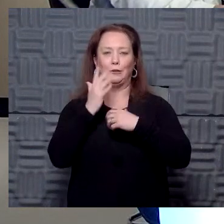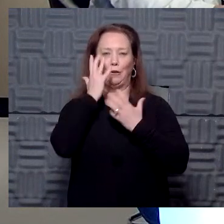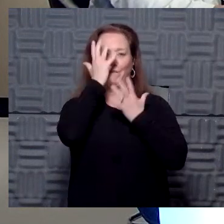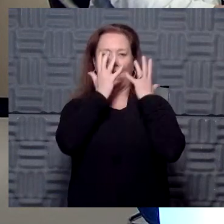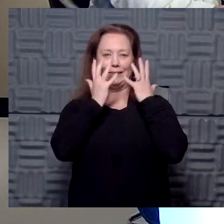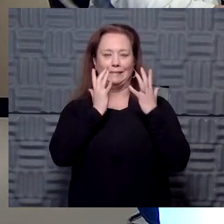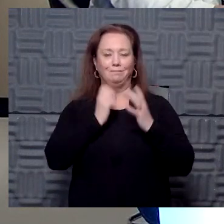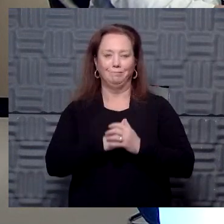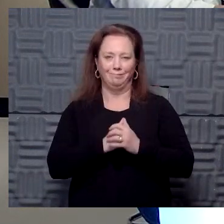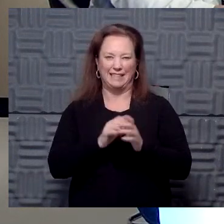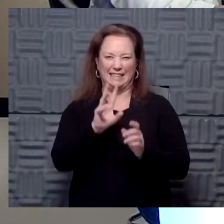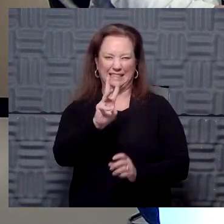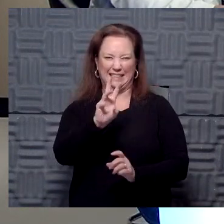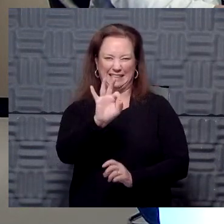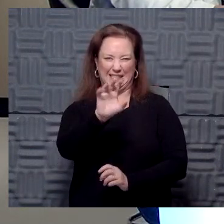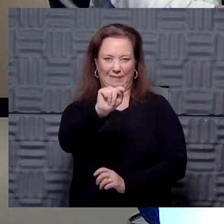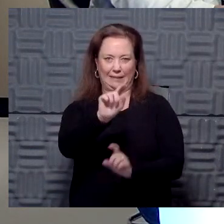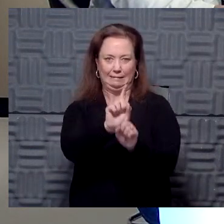distance 6 Yeah. feet.